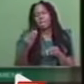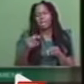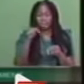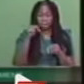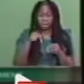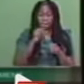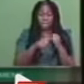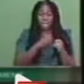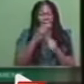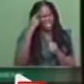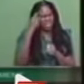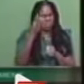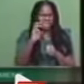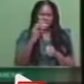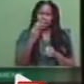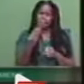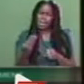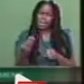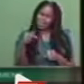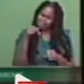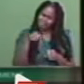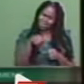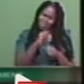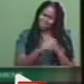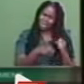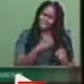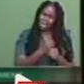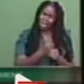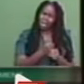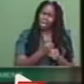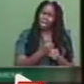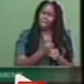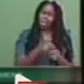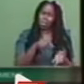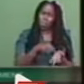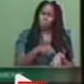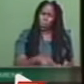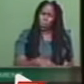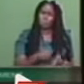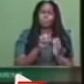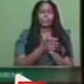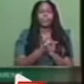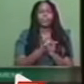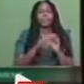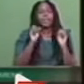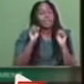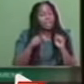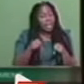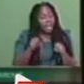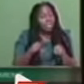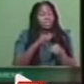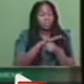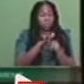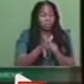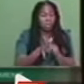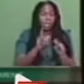$16 billion was the deficit, if I'm not mistaken. Yes, you had extraordinary COVID, but the point is that you've been running budget